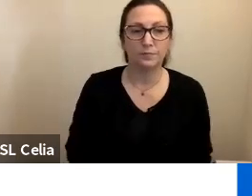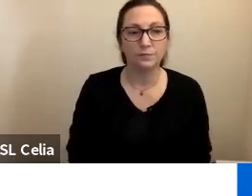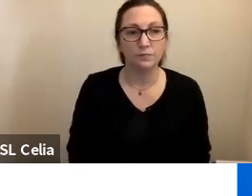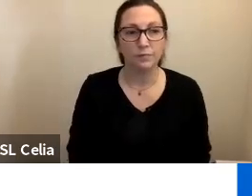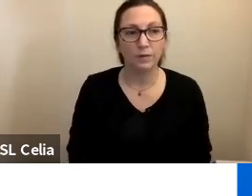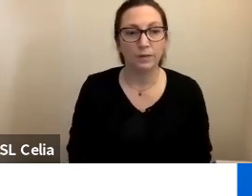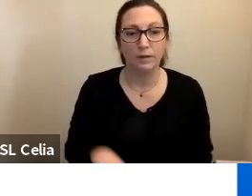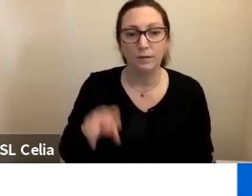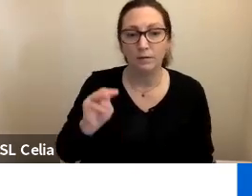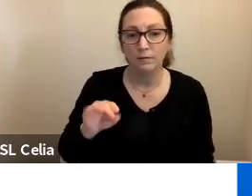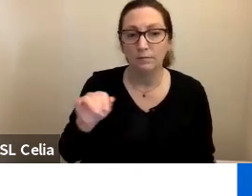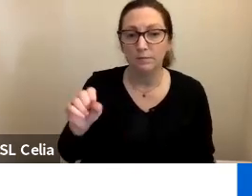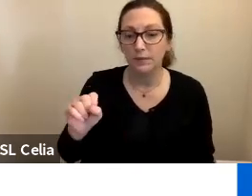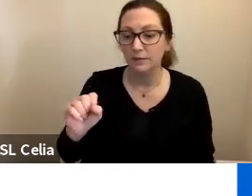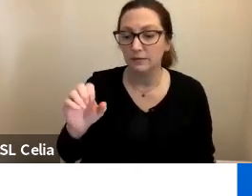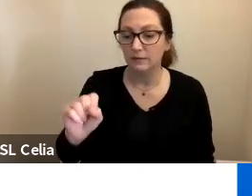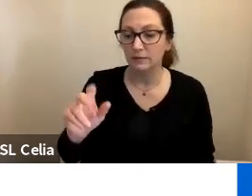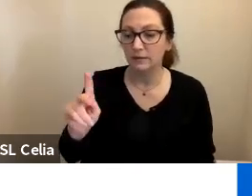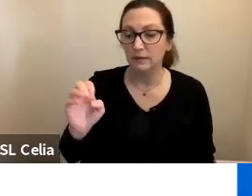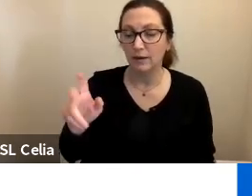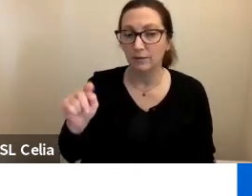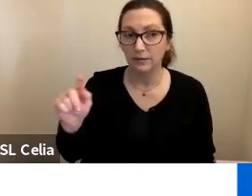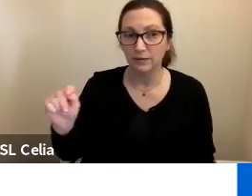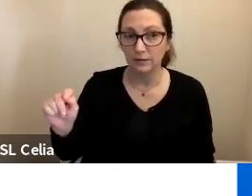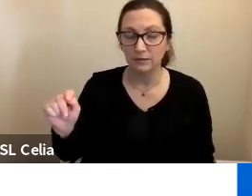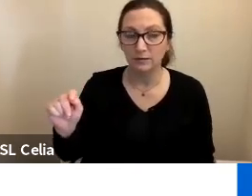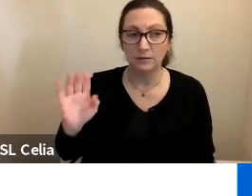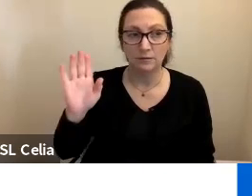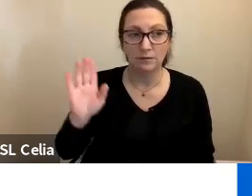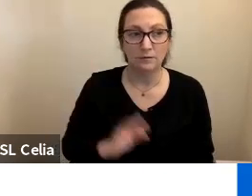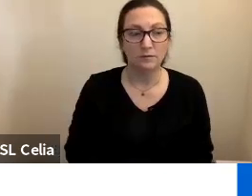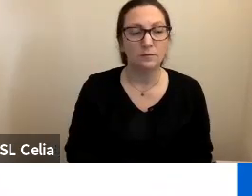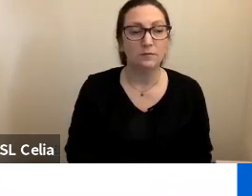I saw Ms. Garrett, then Mr. Kreger, and then Mr. Contemplacious.